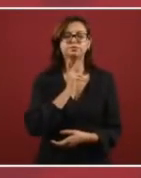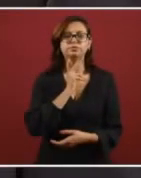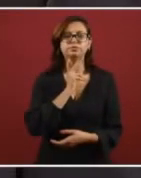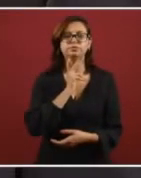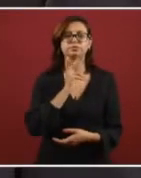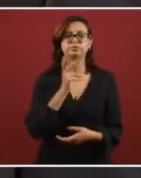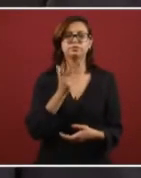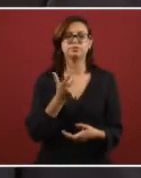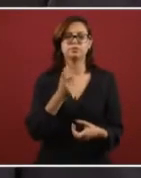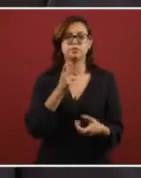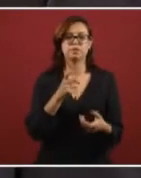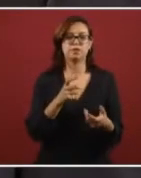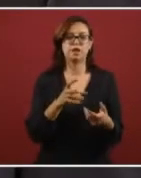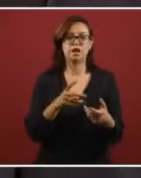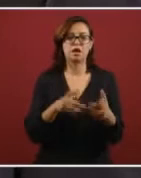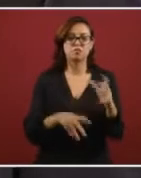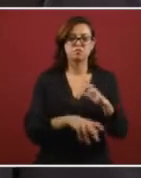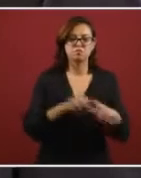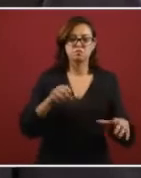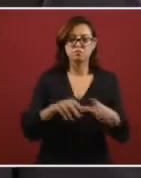So